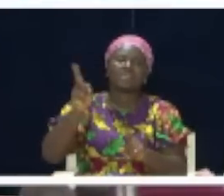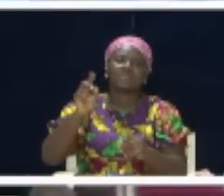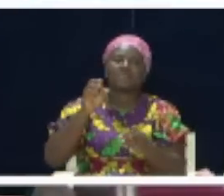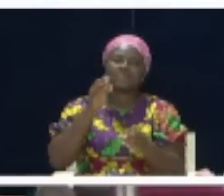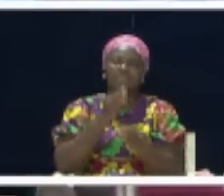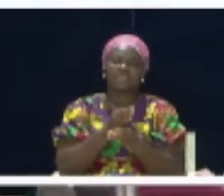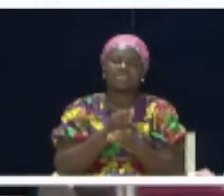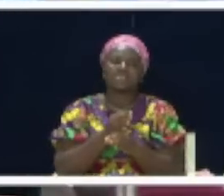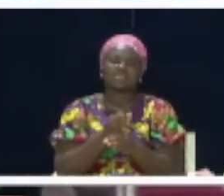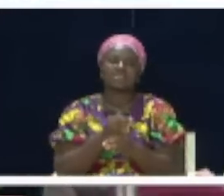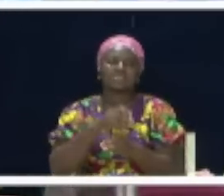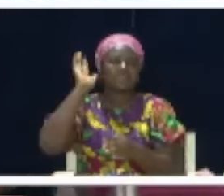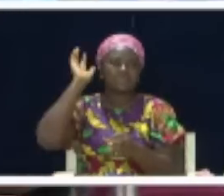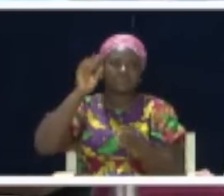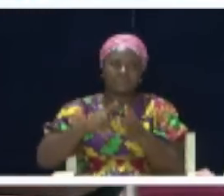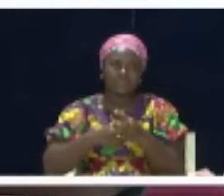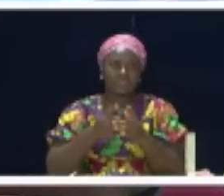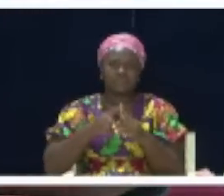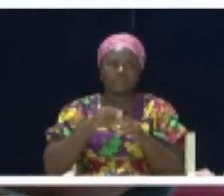will begin to work for you